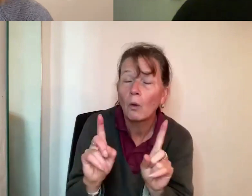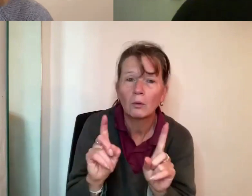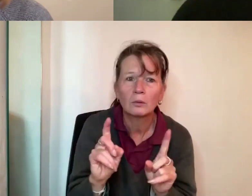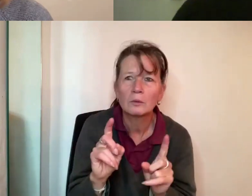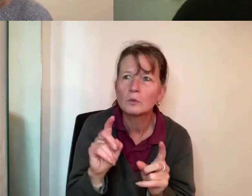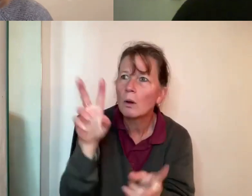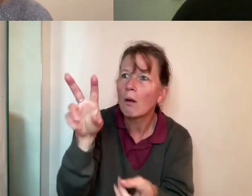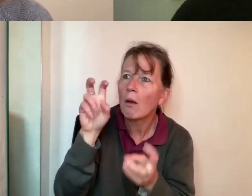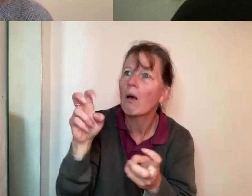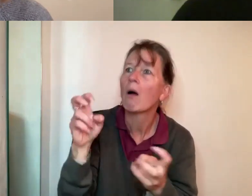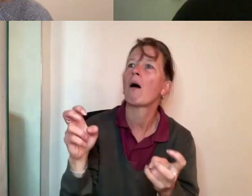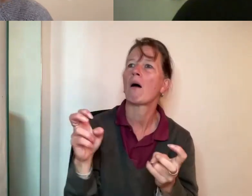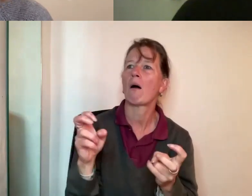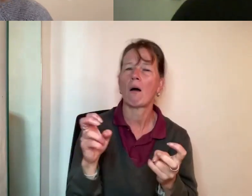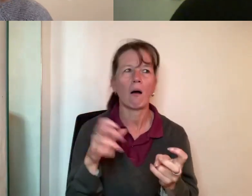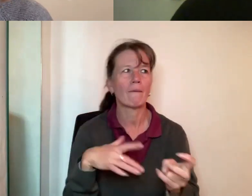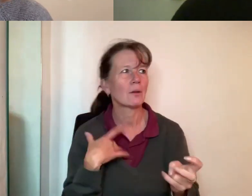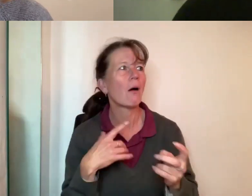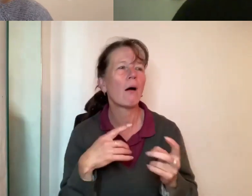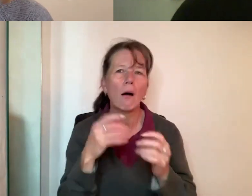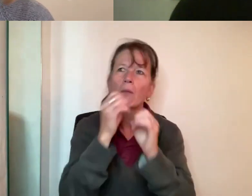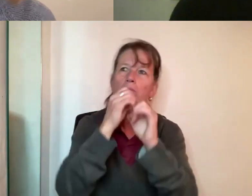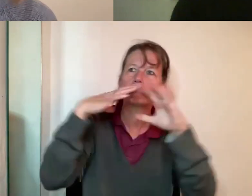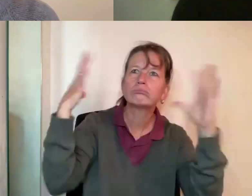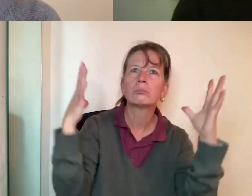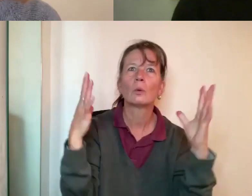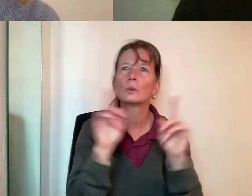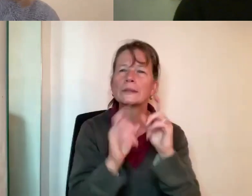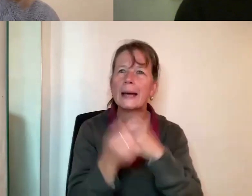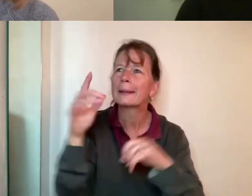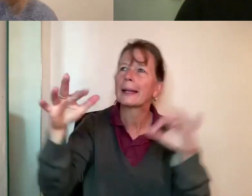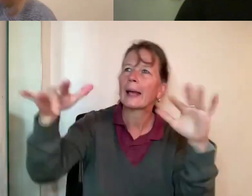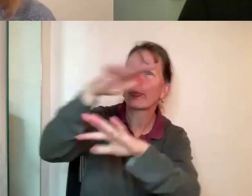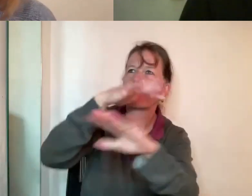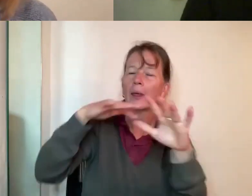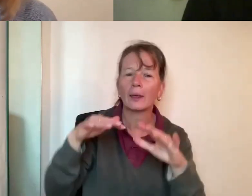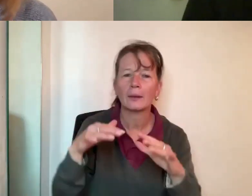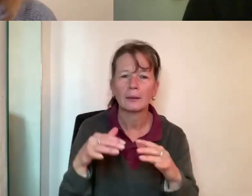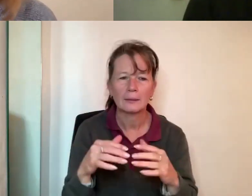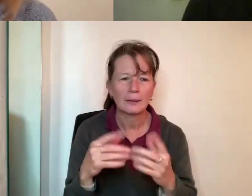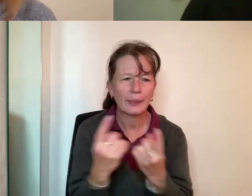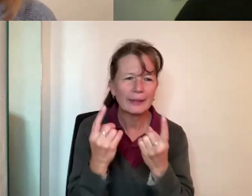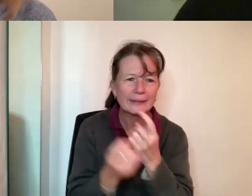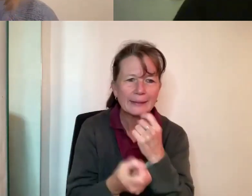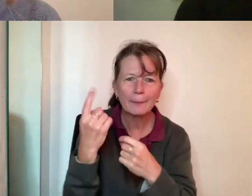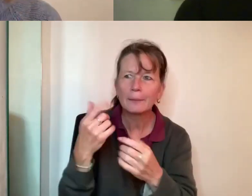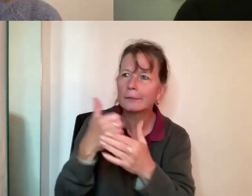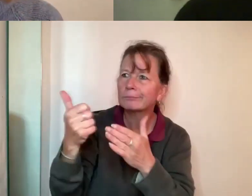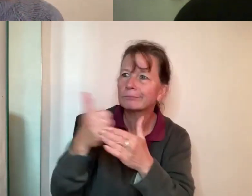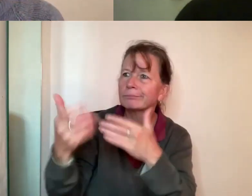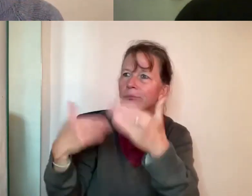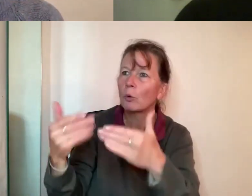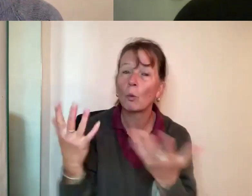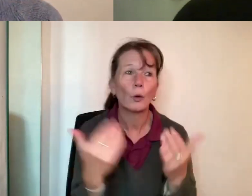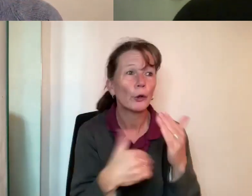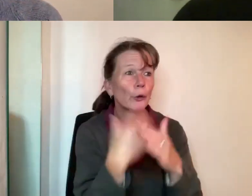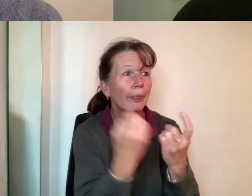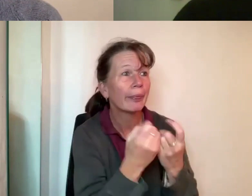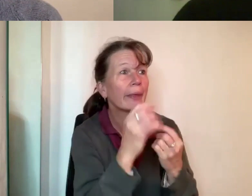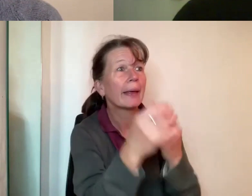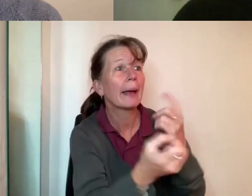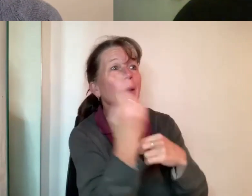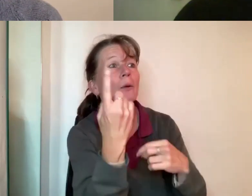the zeitgeist, and seeing what trends are developing or what have